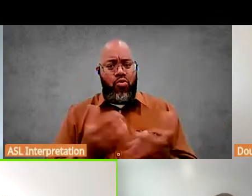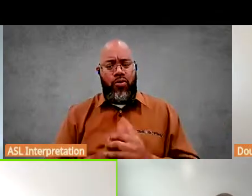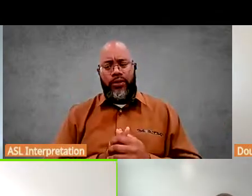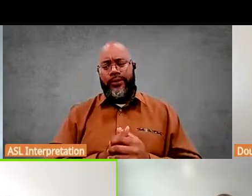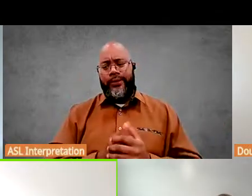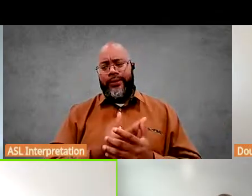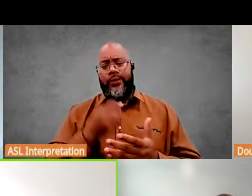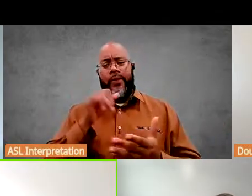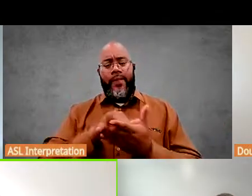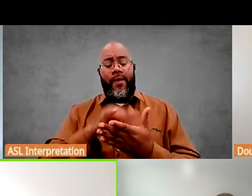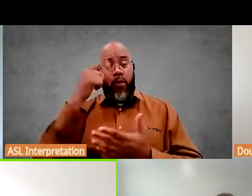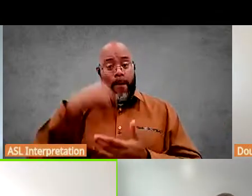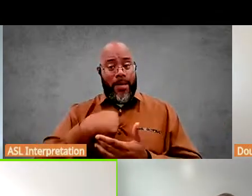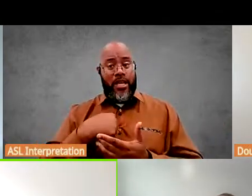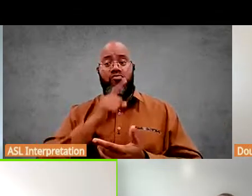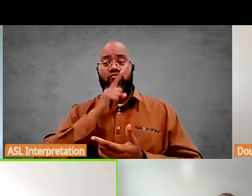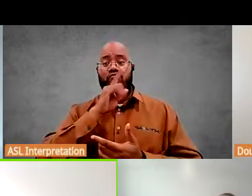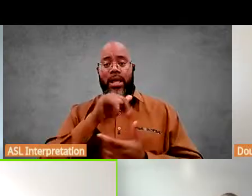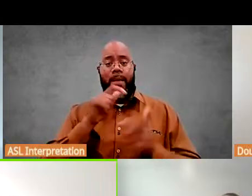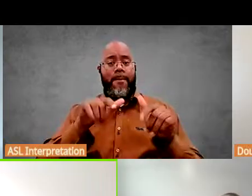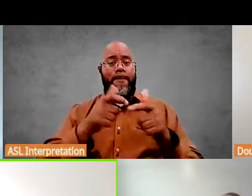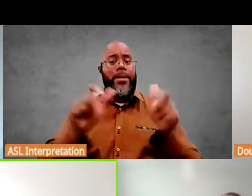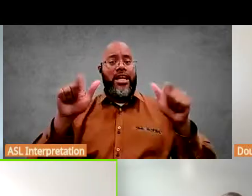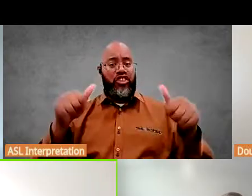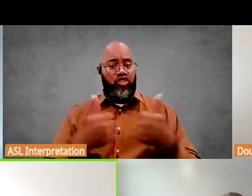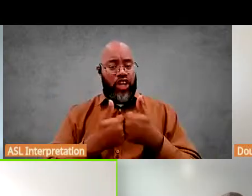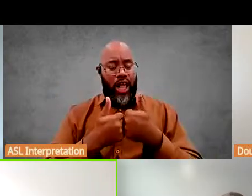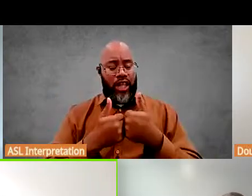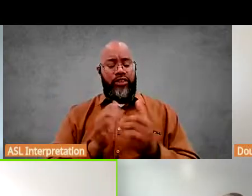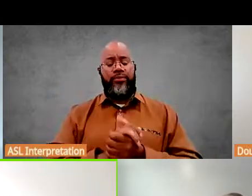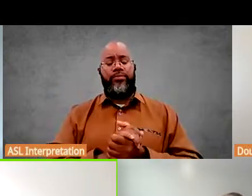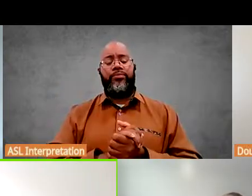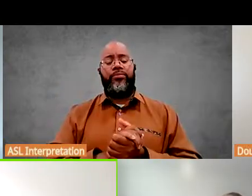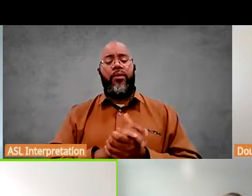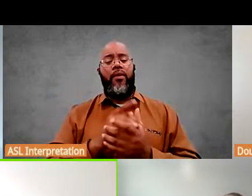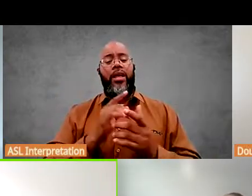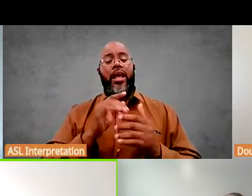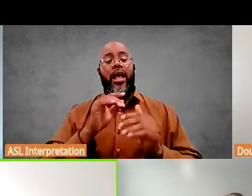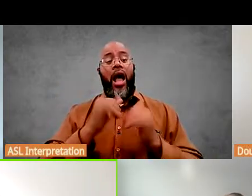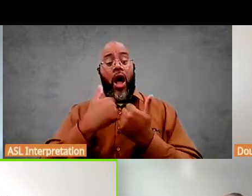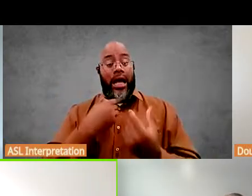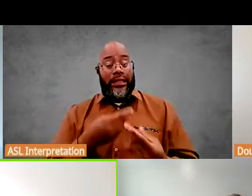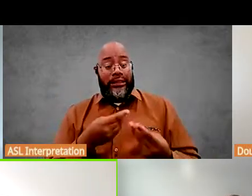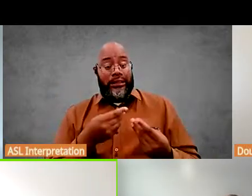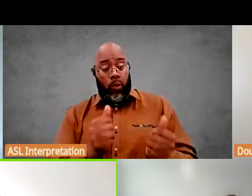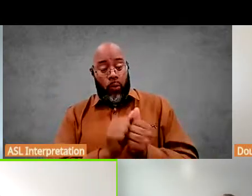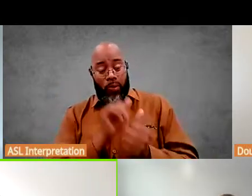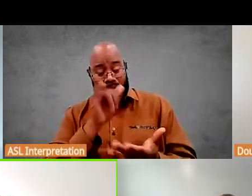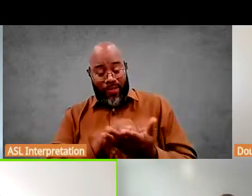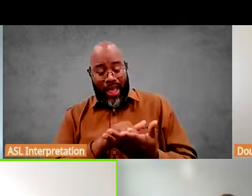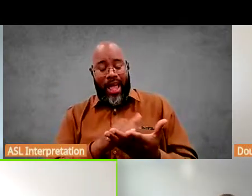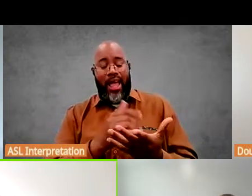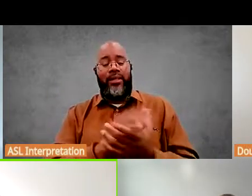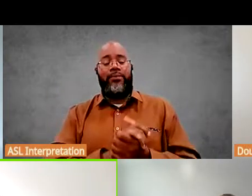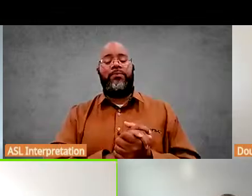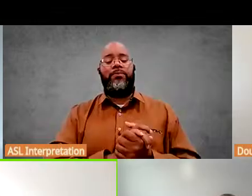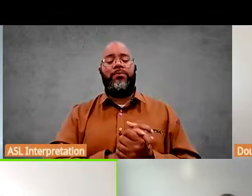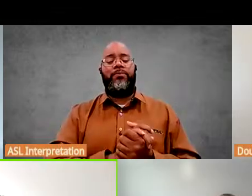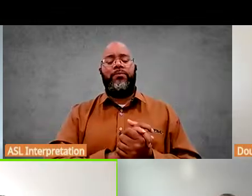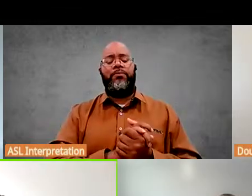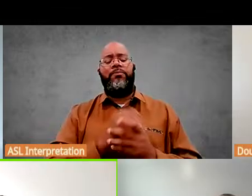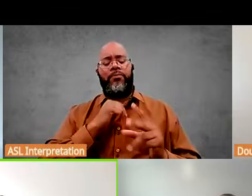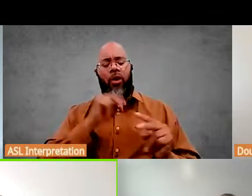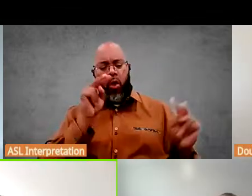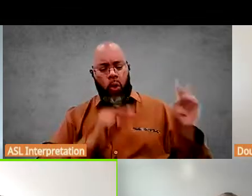that for me has been a really big challenge. The kind of way I have dealt with that is to look at